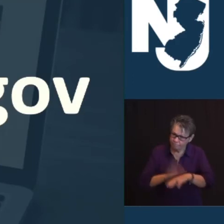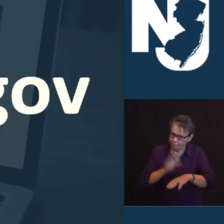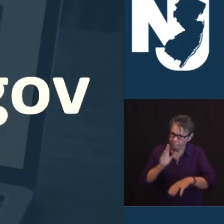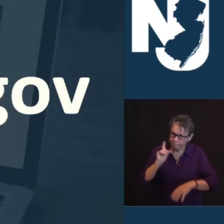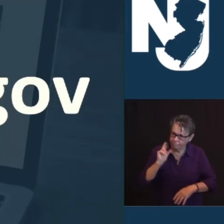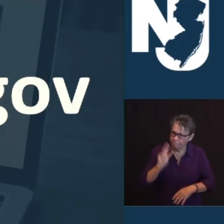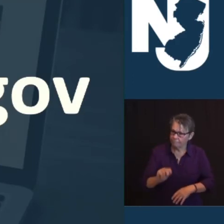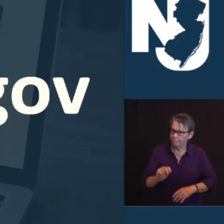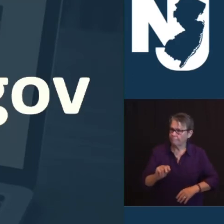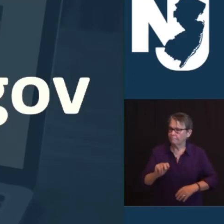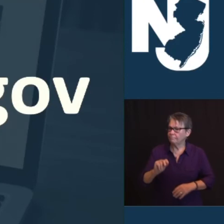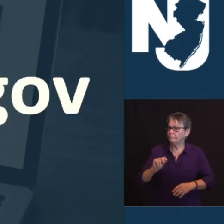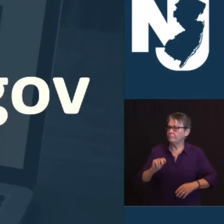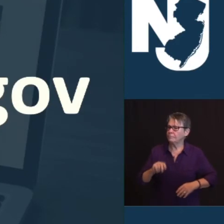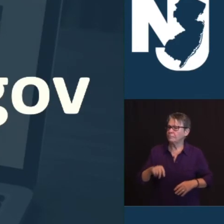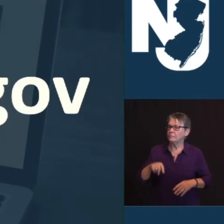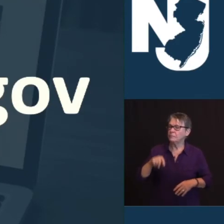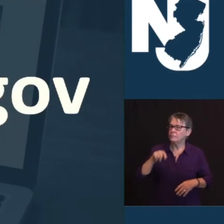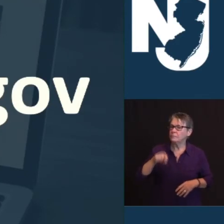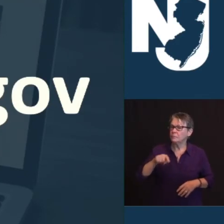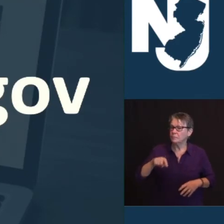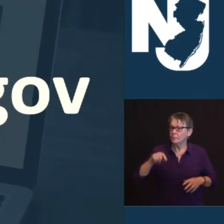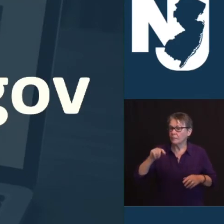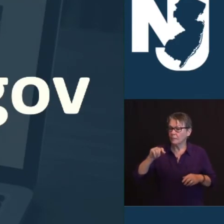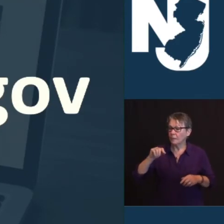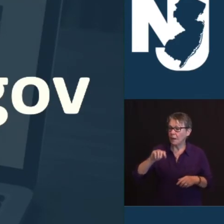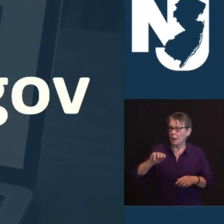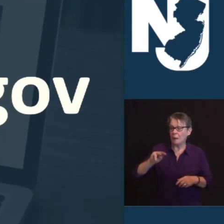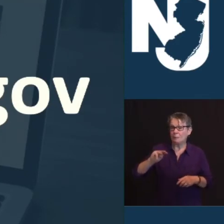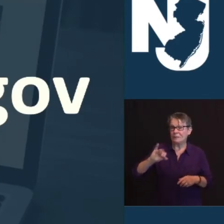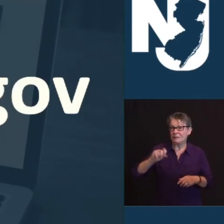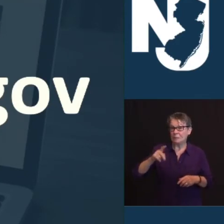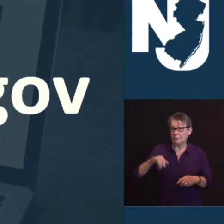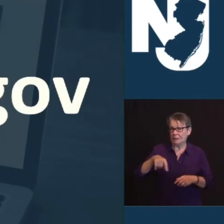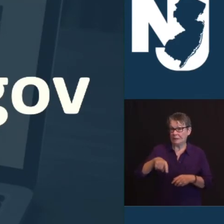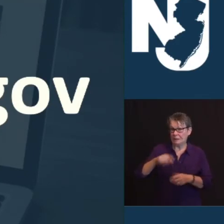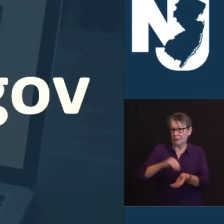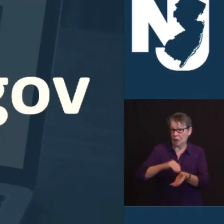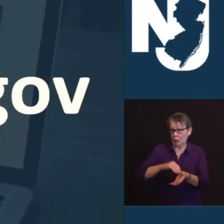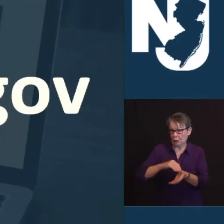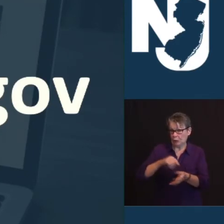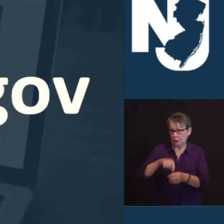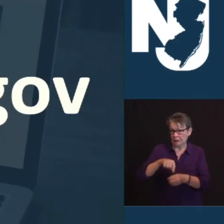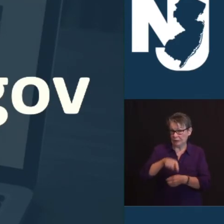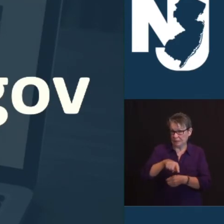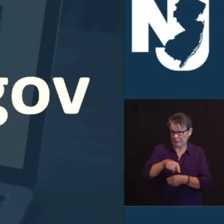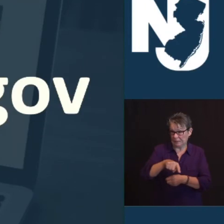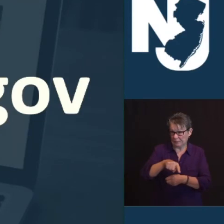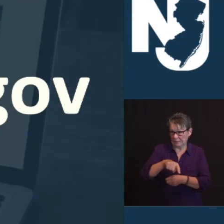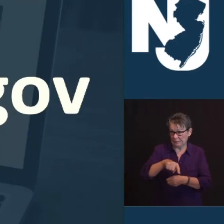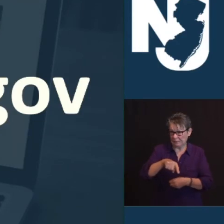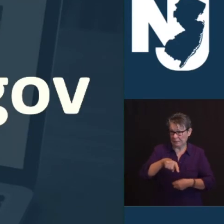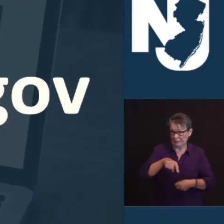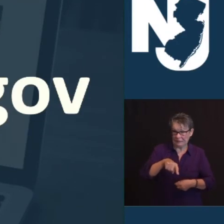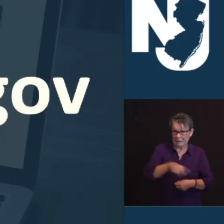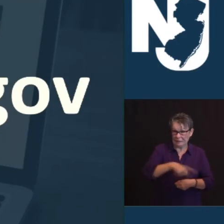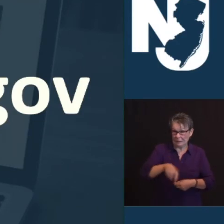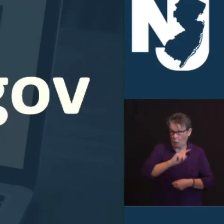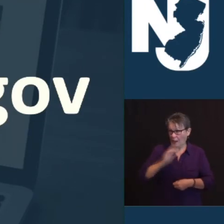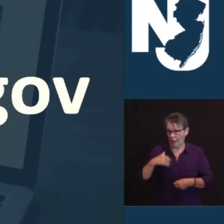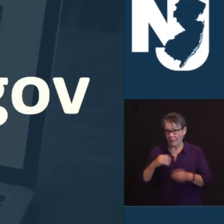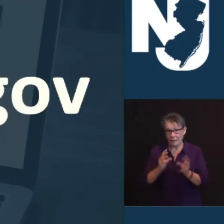Mark Horn, put it very succinctly recently, and I quote Dr. Horn, "We don't really want to see Mama at